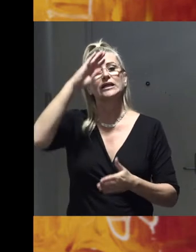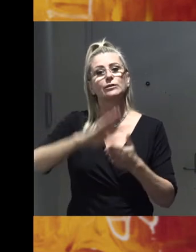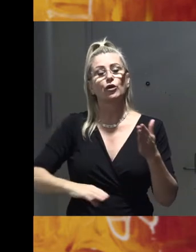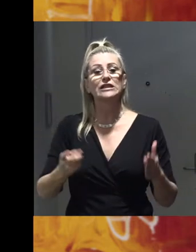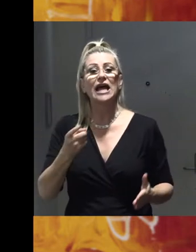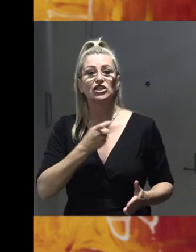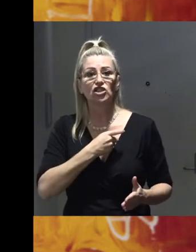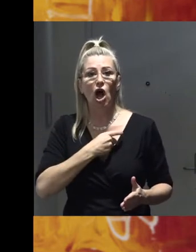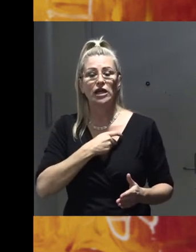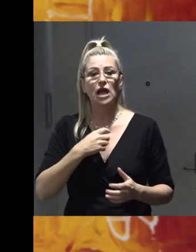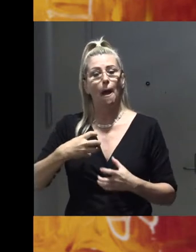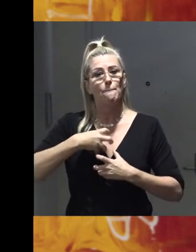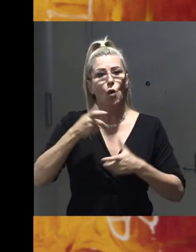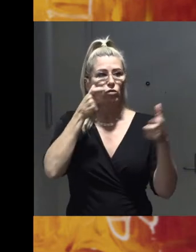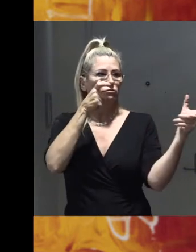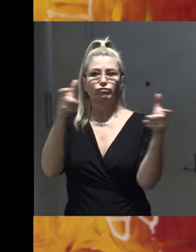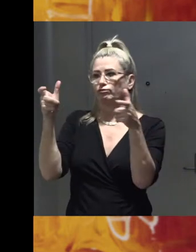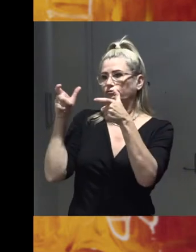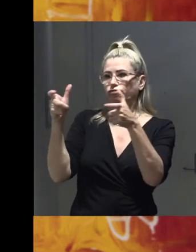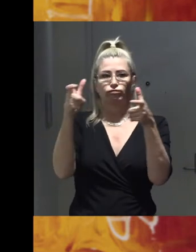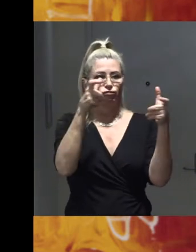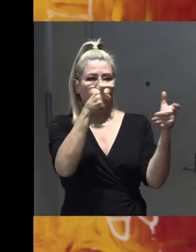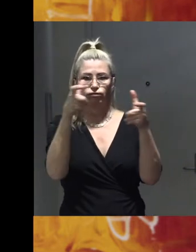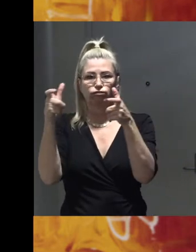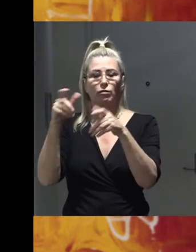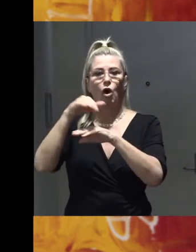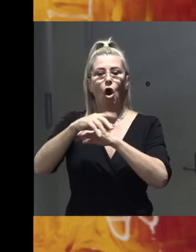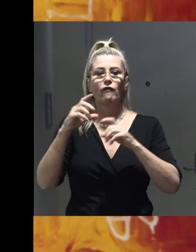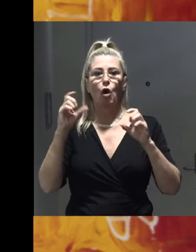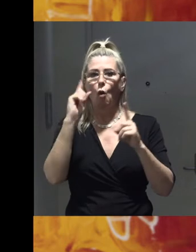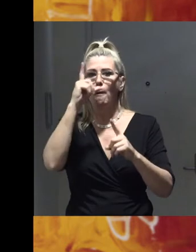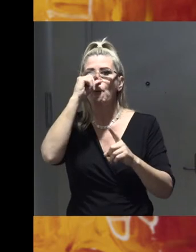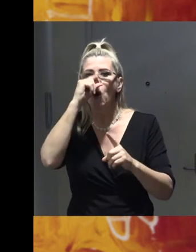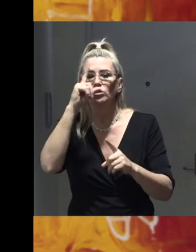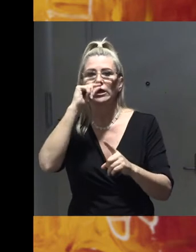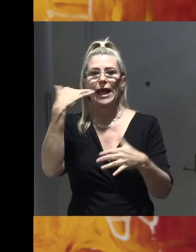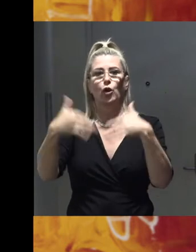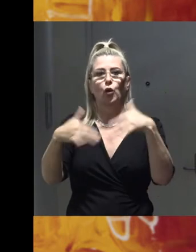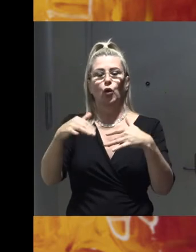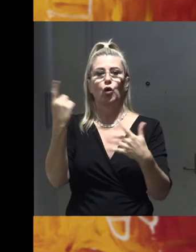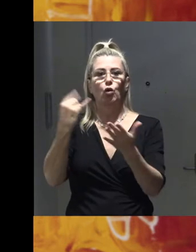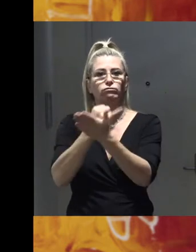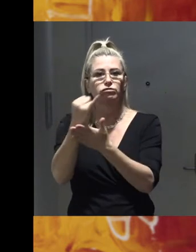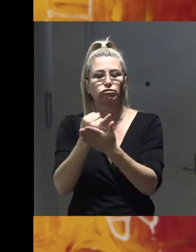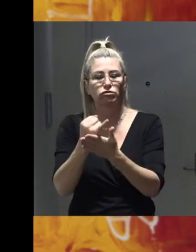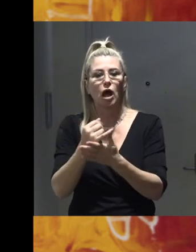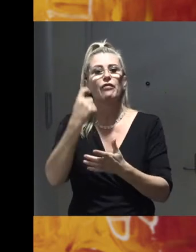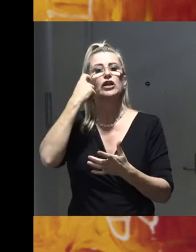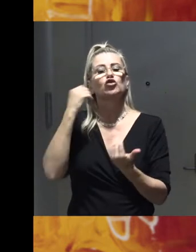be hypervigilant in monitoring potential signals of threat to try and prevent the threat from